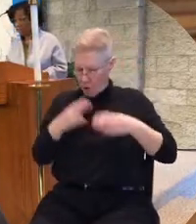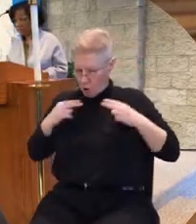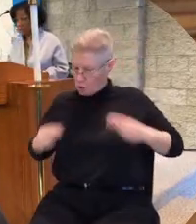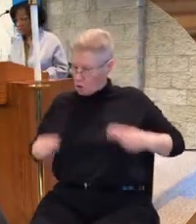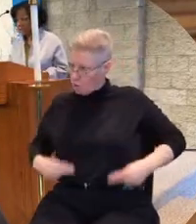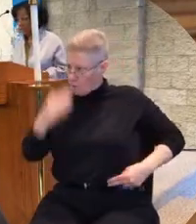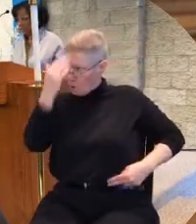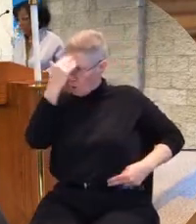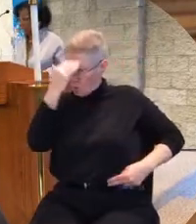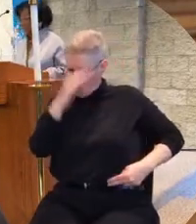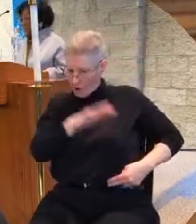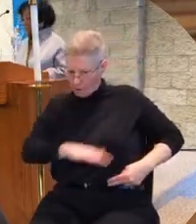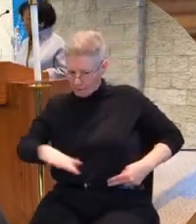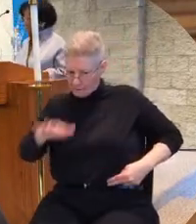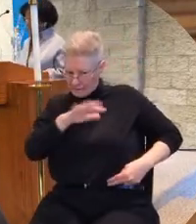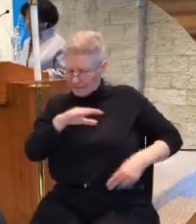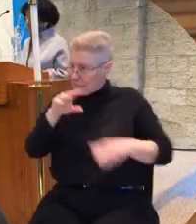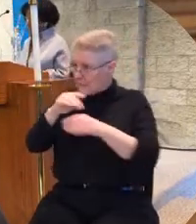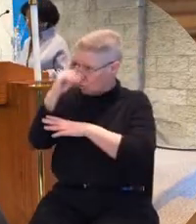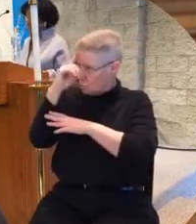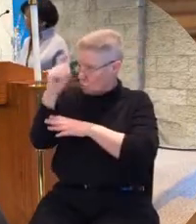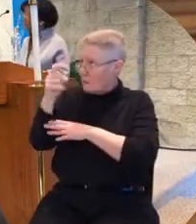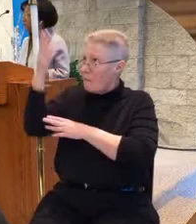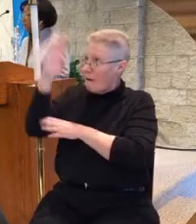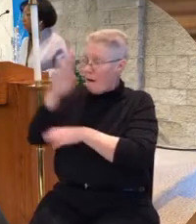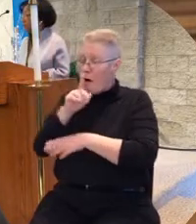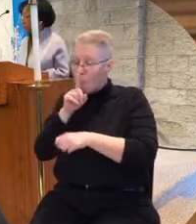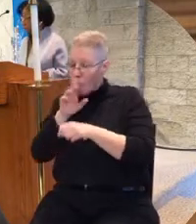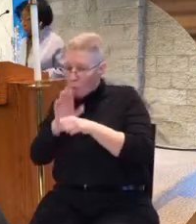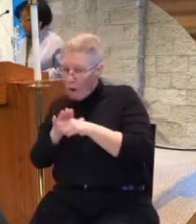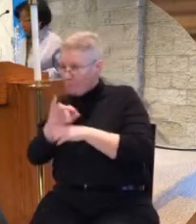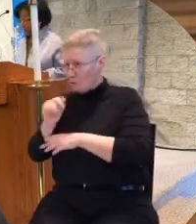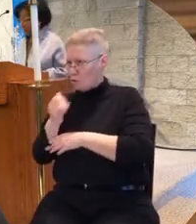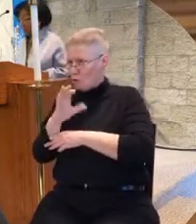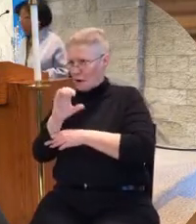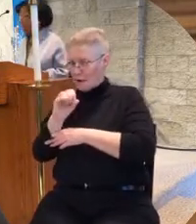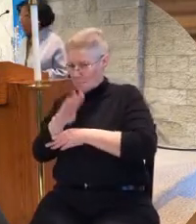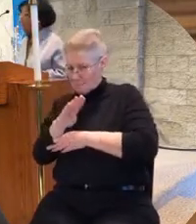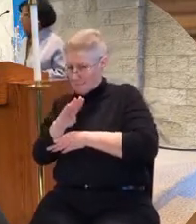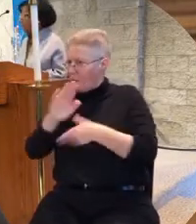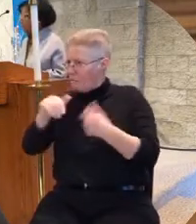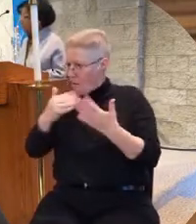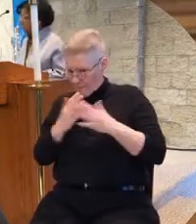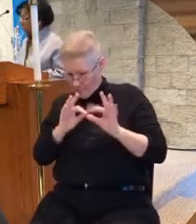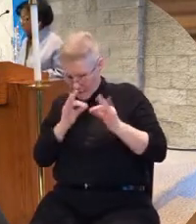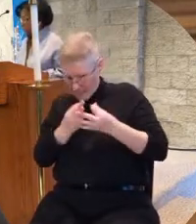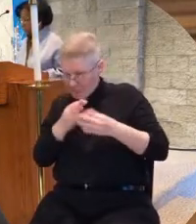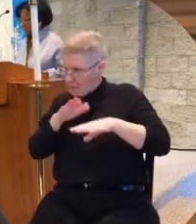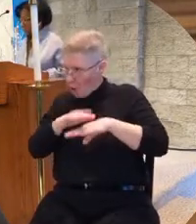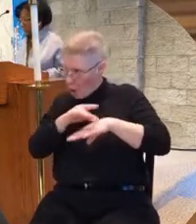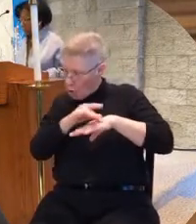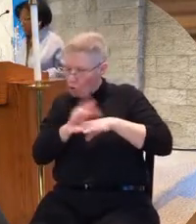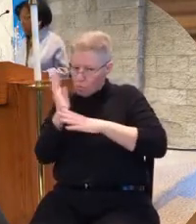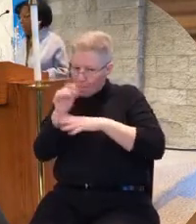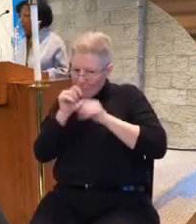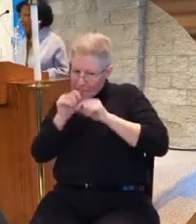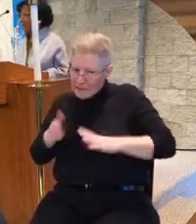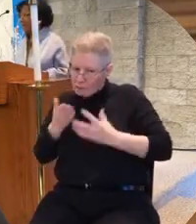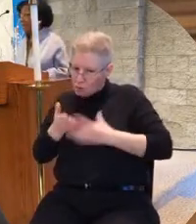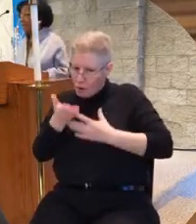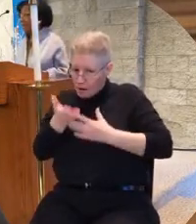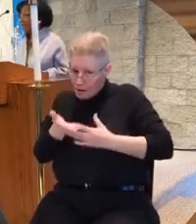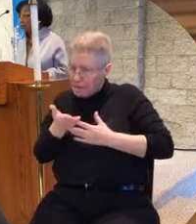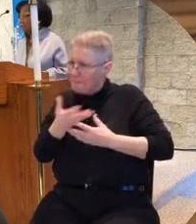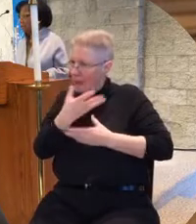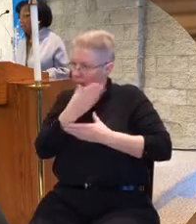promised Jacob that the families of the earth would be blessed through him and his descendants. Upon